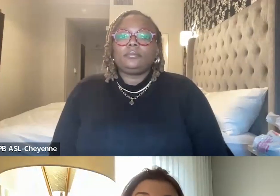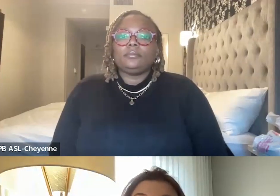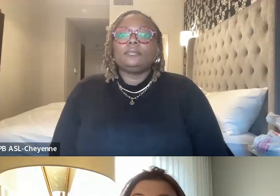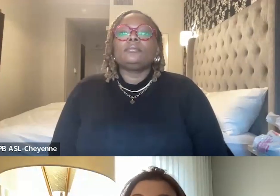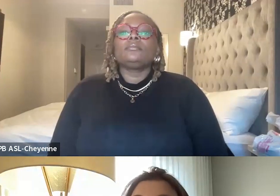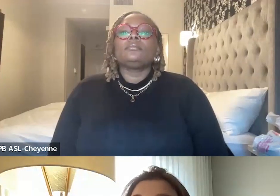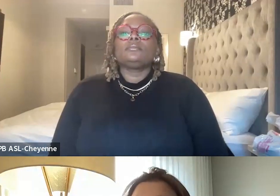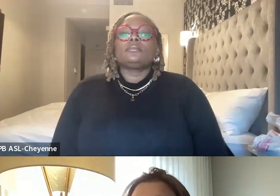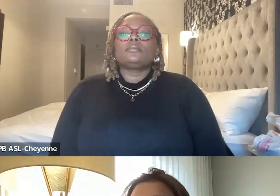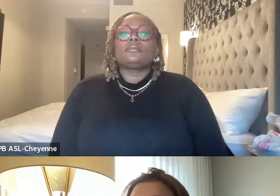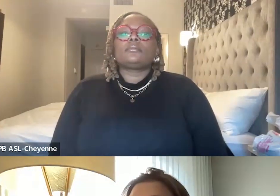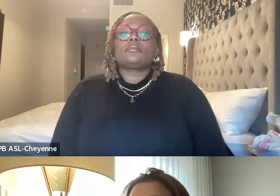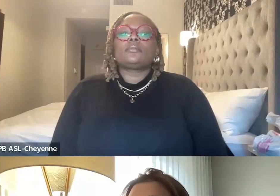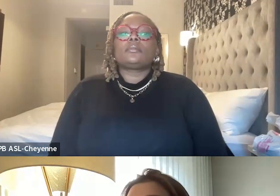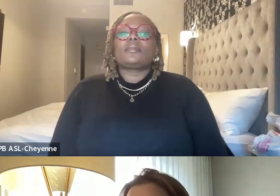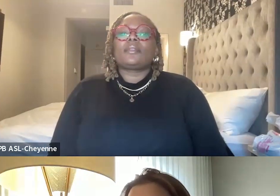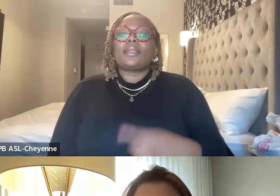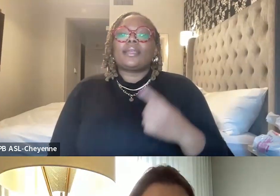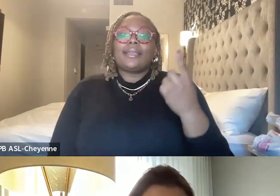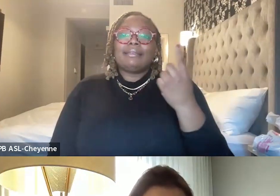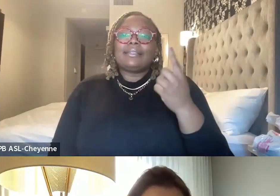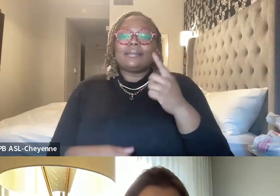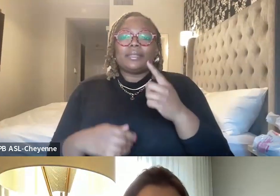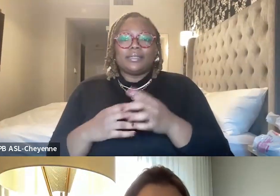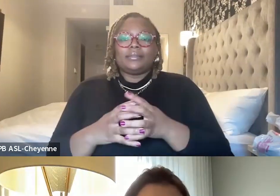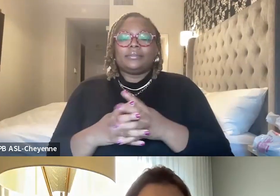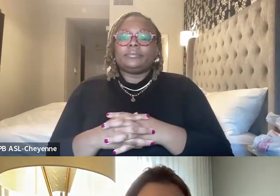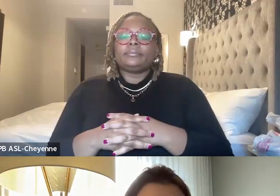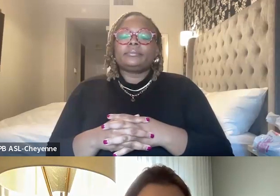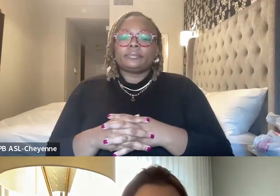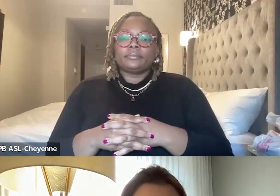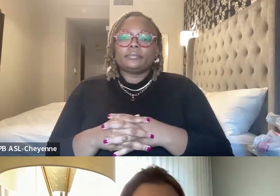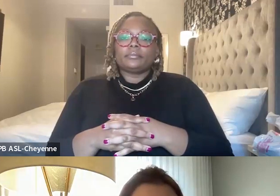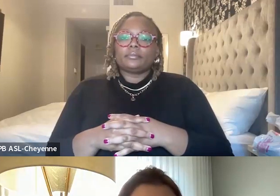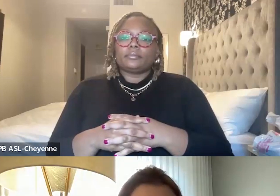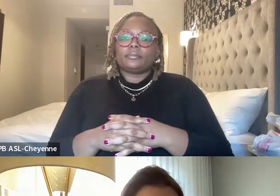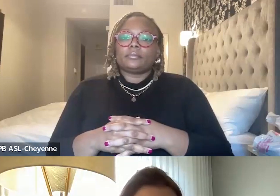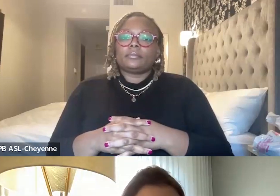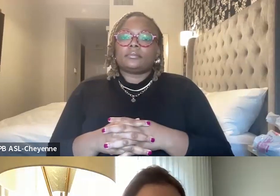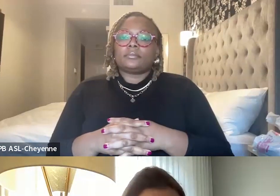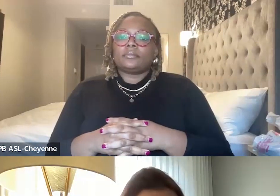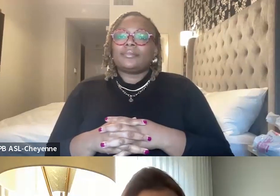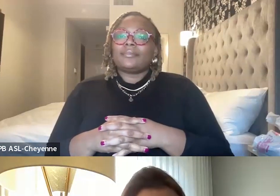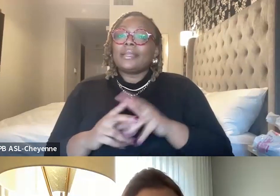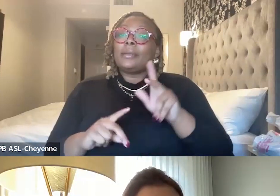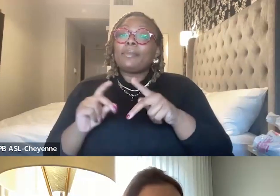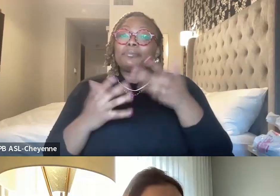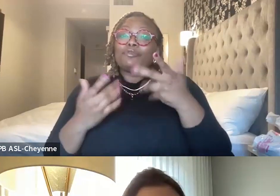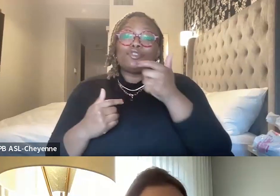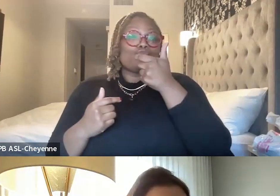Eliza said, it's something very impressionant. How people leave the screenings, like, you